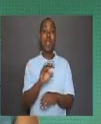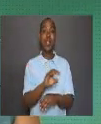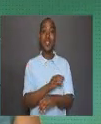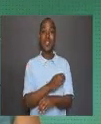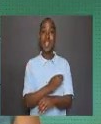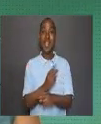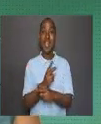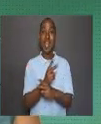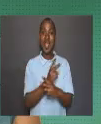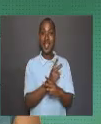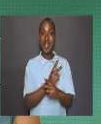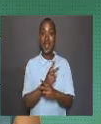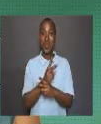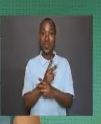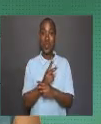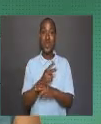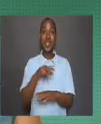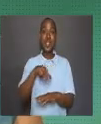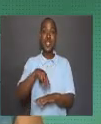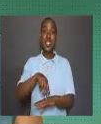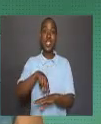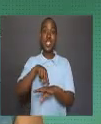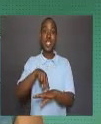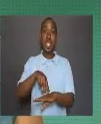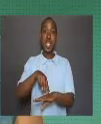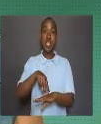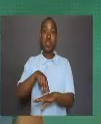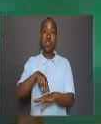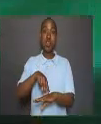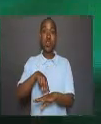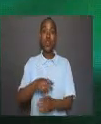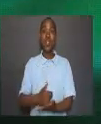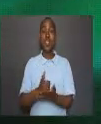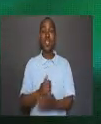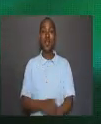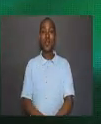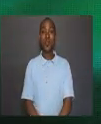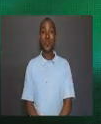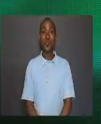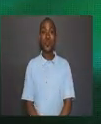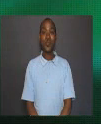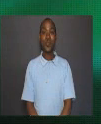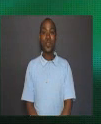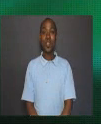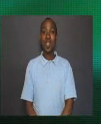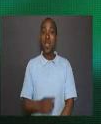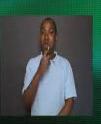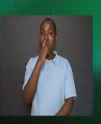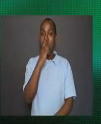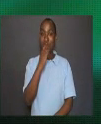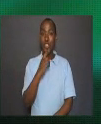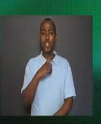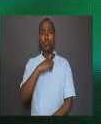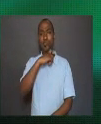and keeps them rigid and the plant upright. If conditions are